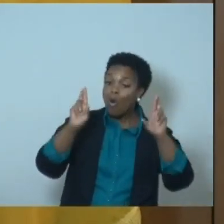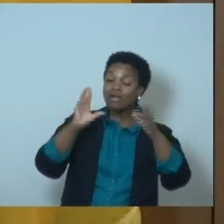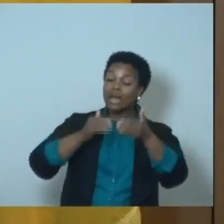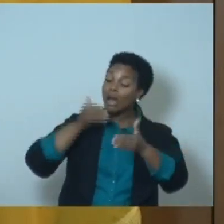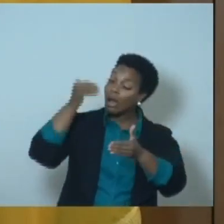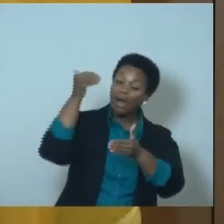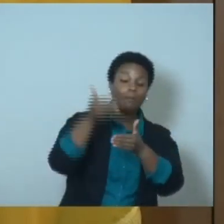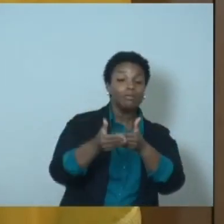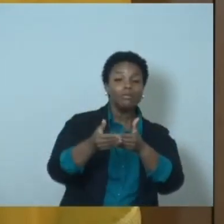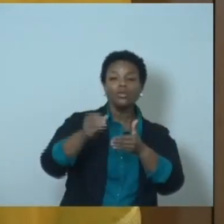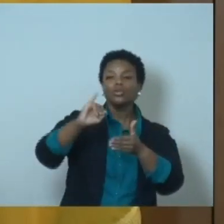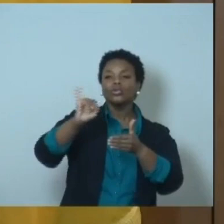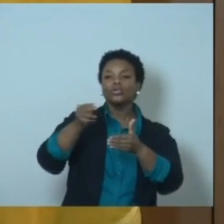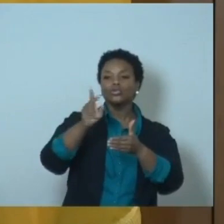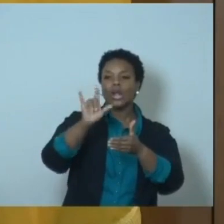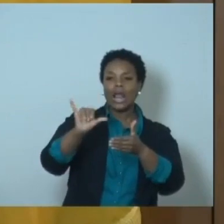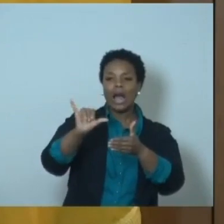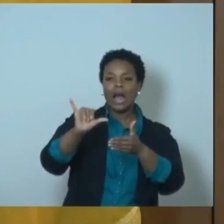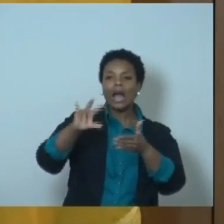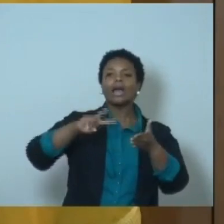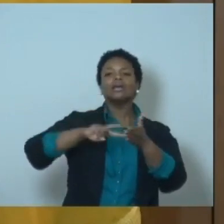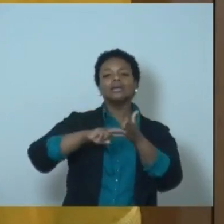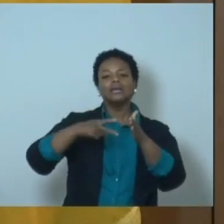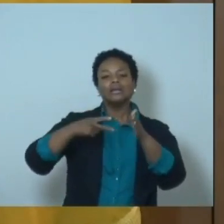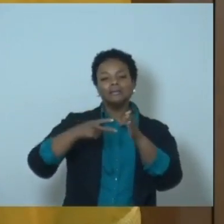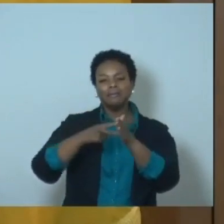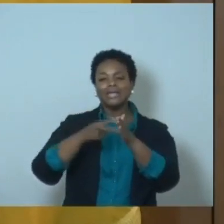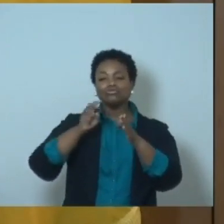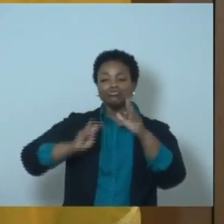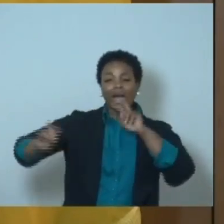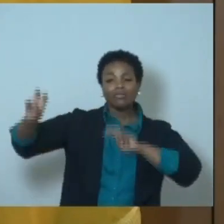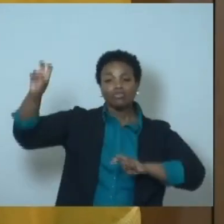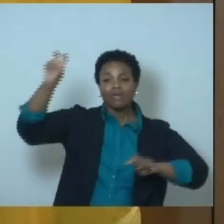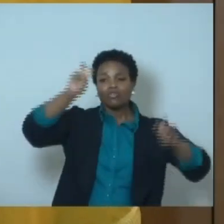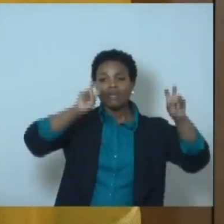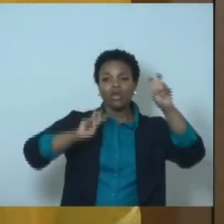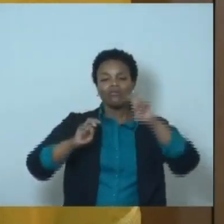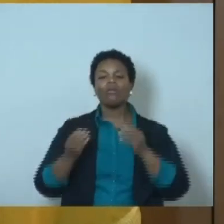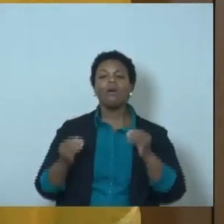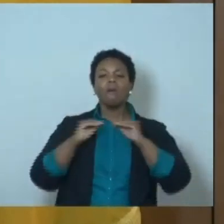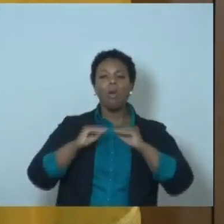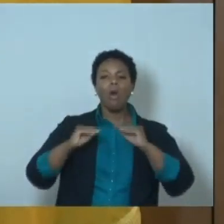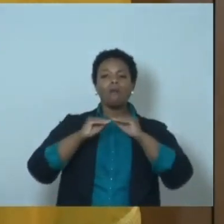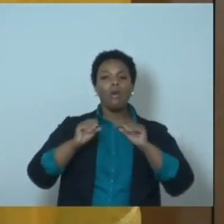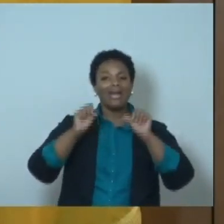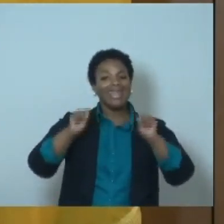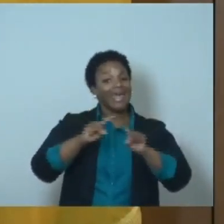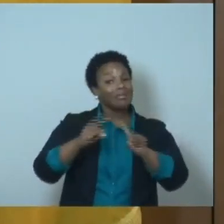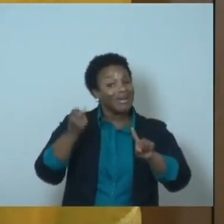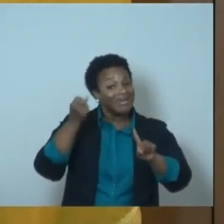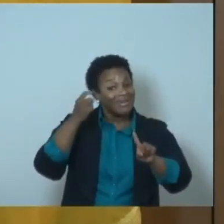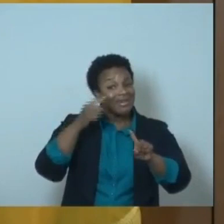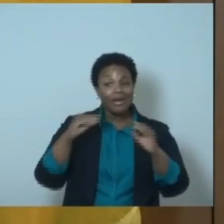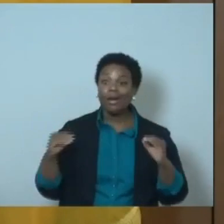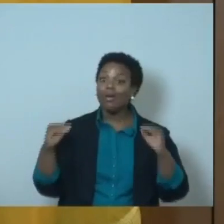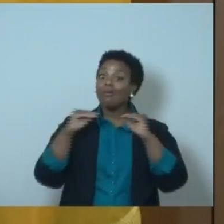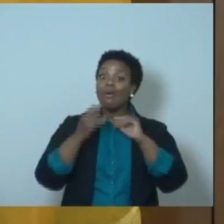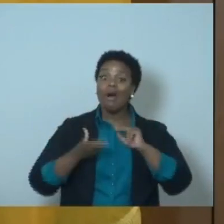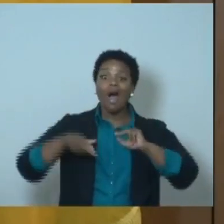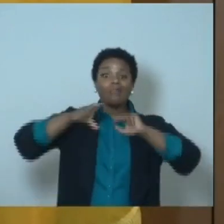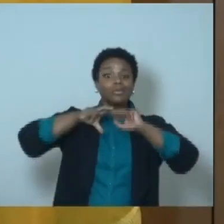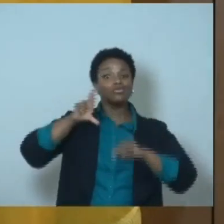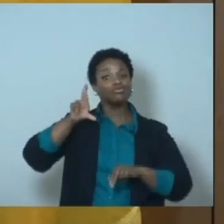at easing more of those travel restrictions, but they're high risk. And in phase 3 is when you don't worry